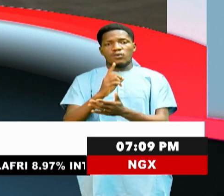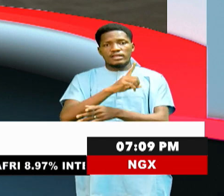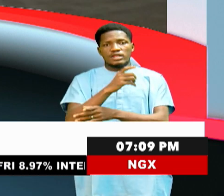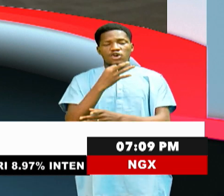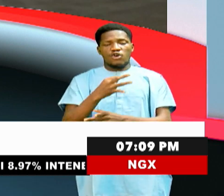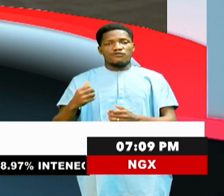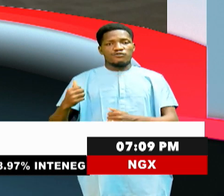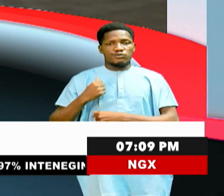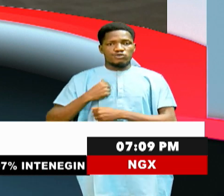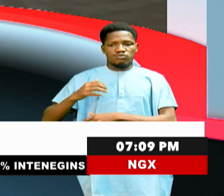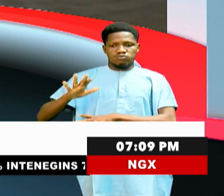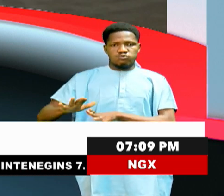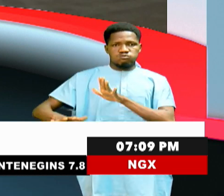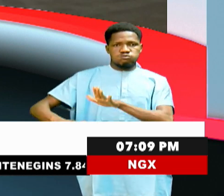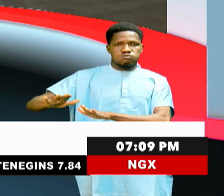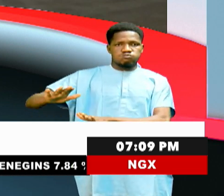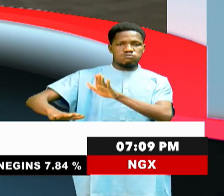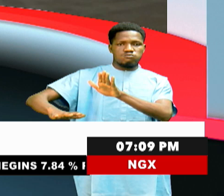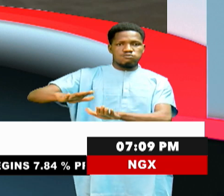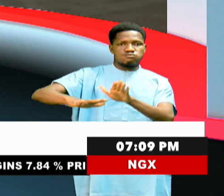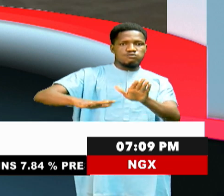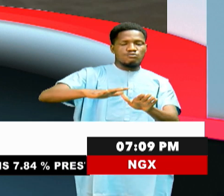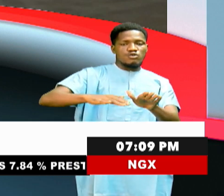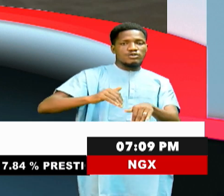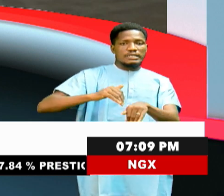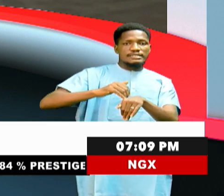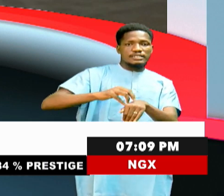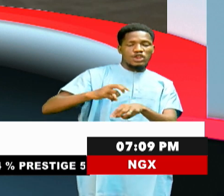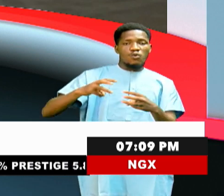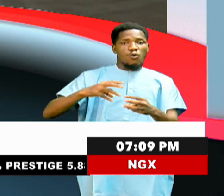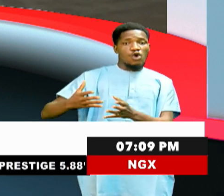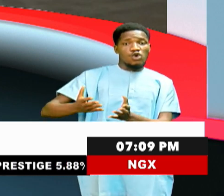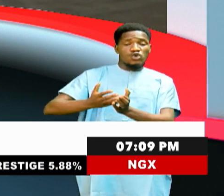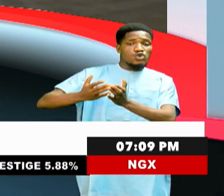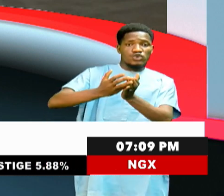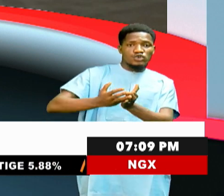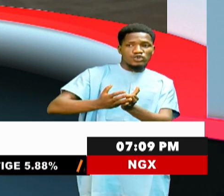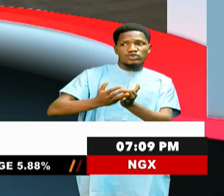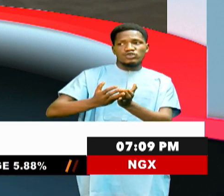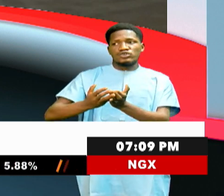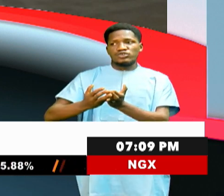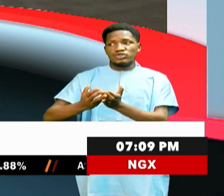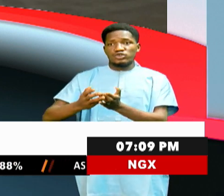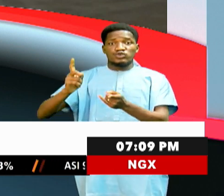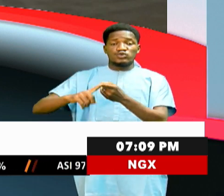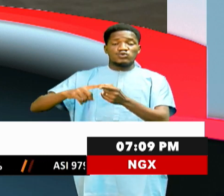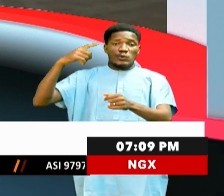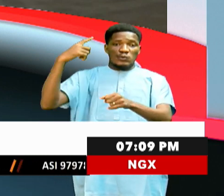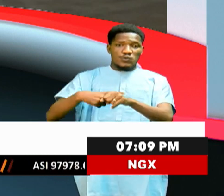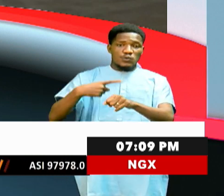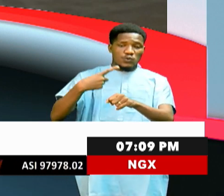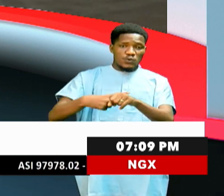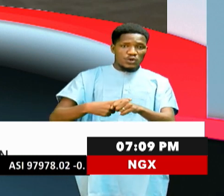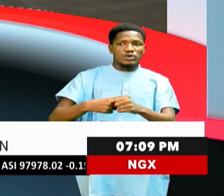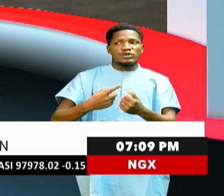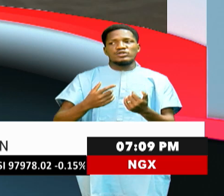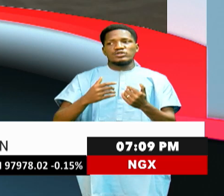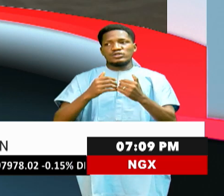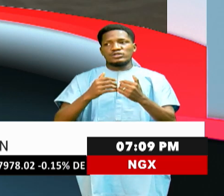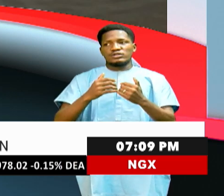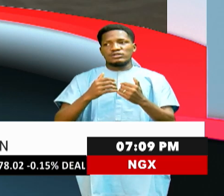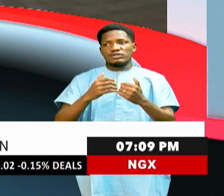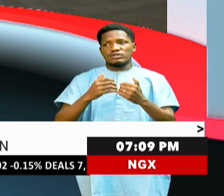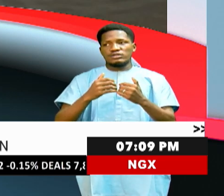which it deployed fighter jets and warships in what it said was a stern warning to separatist forces on the